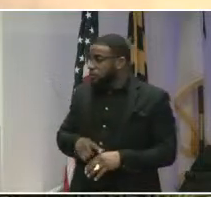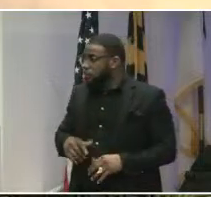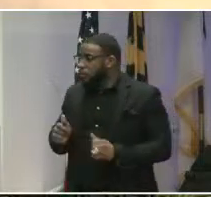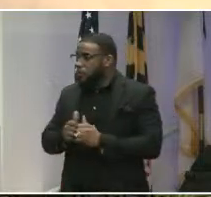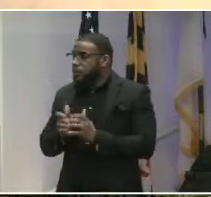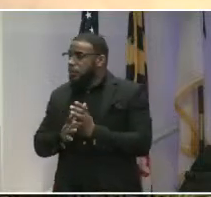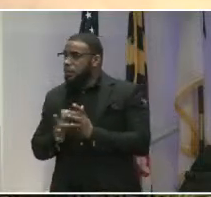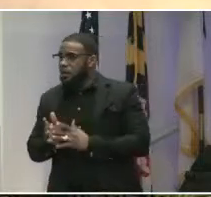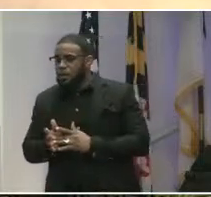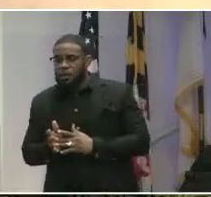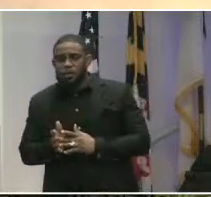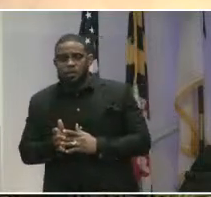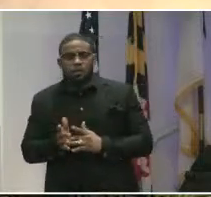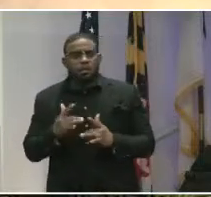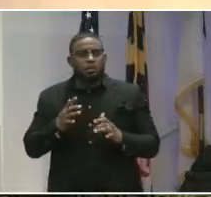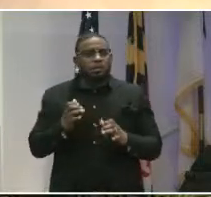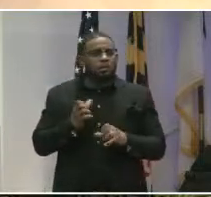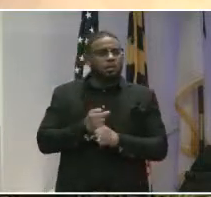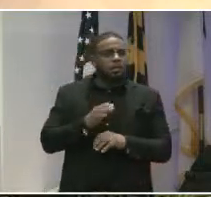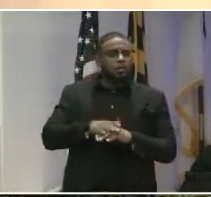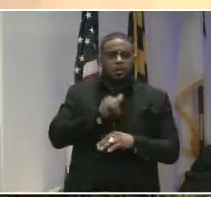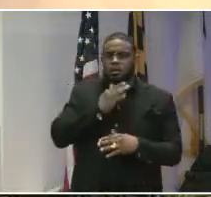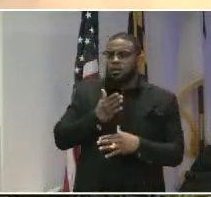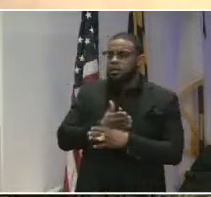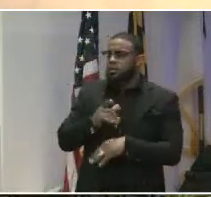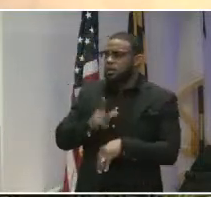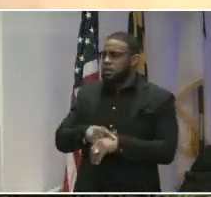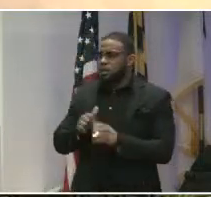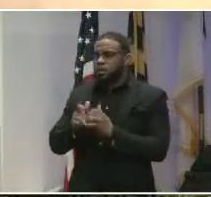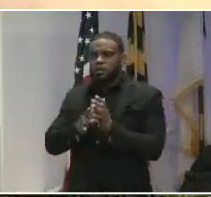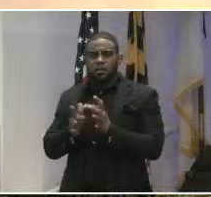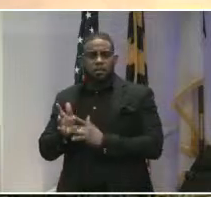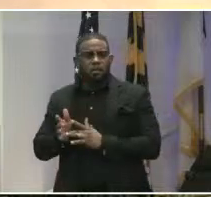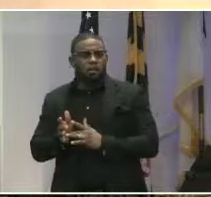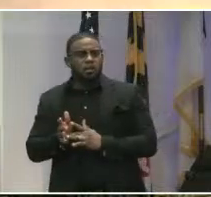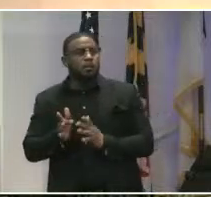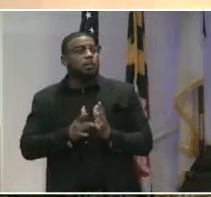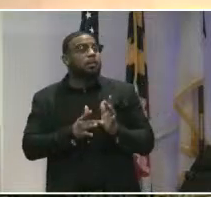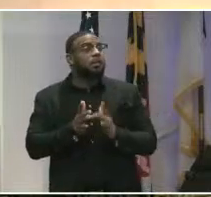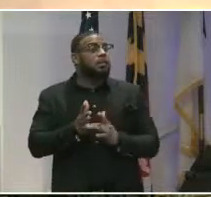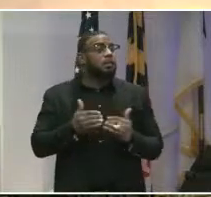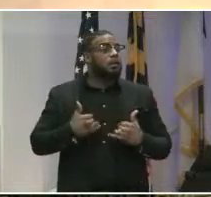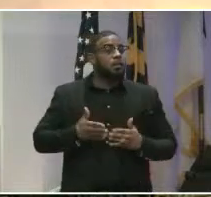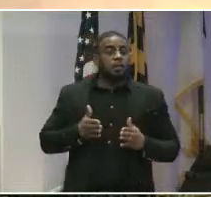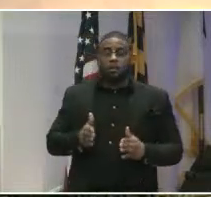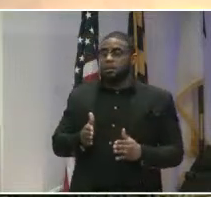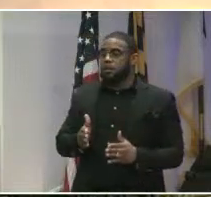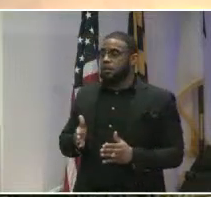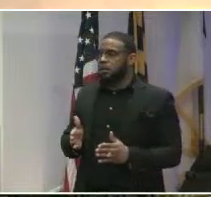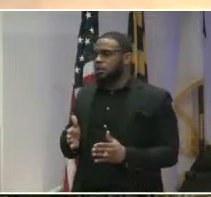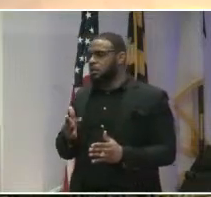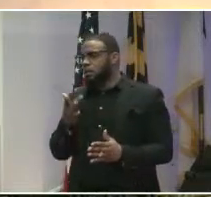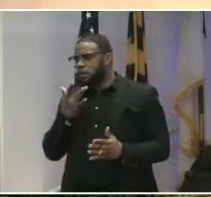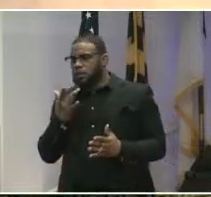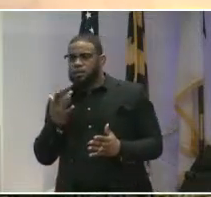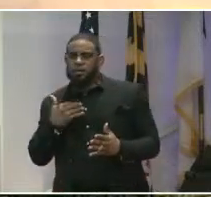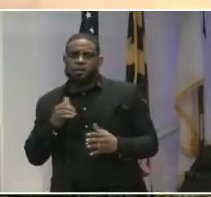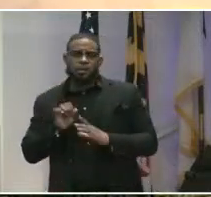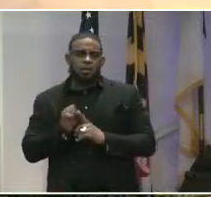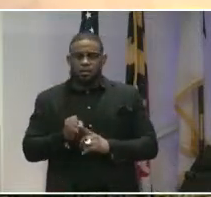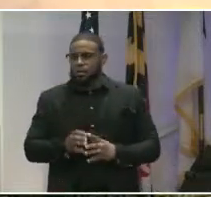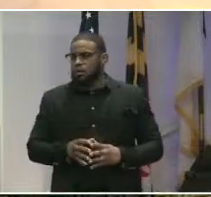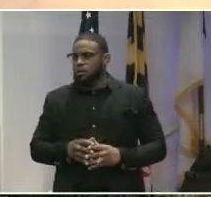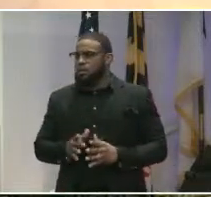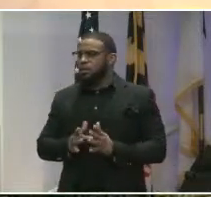with Jesus. And when we get uninterrupted time with Jesus, Jesus has a way of grabbing our